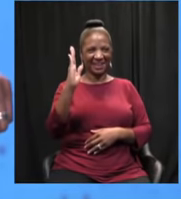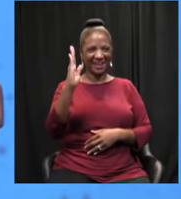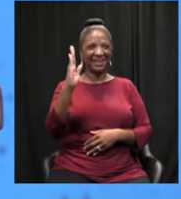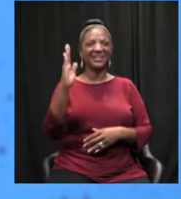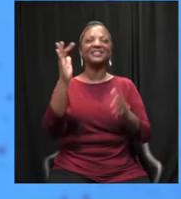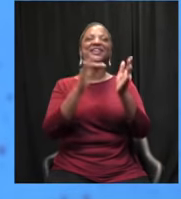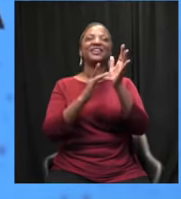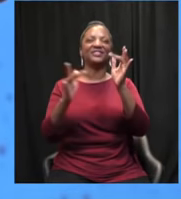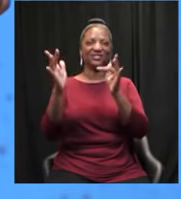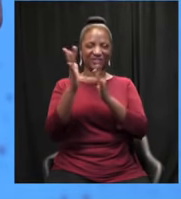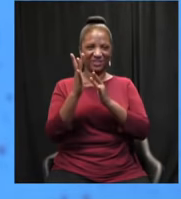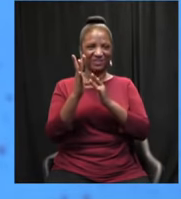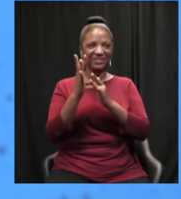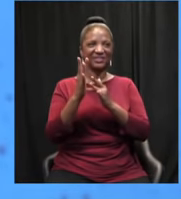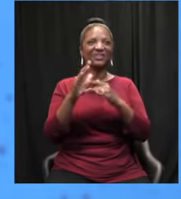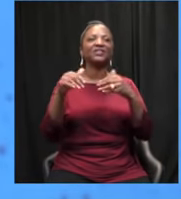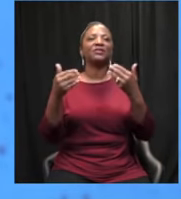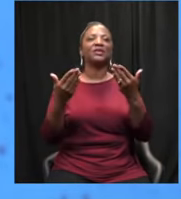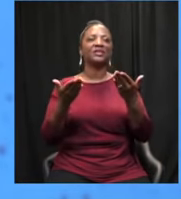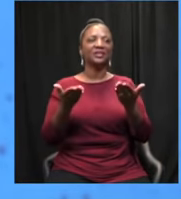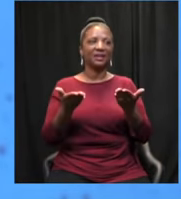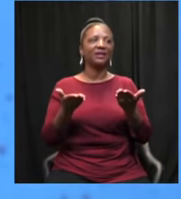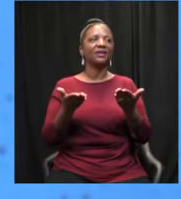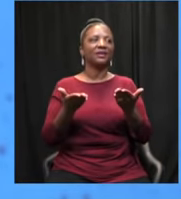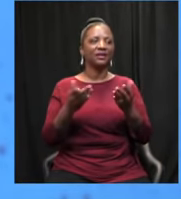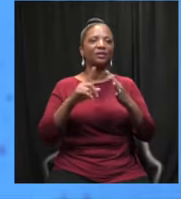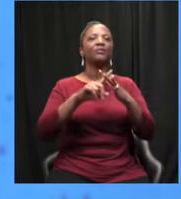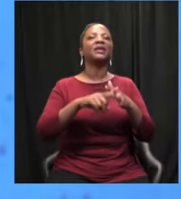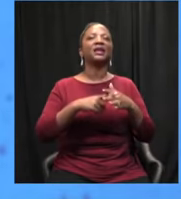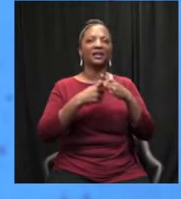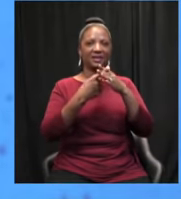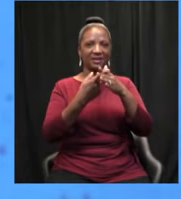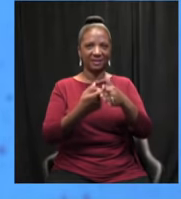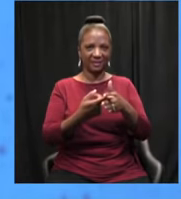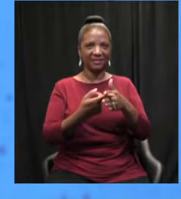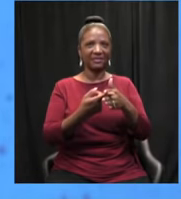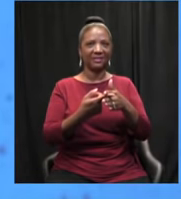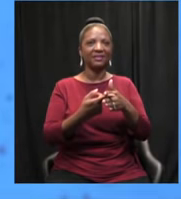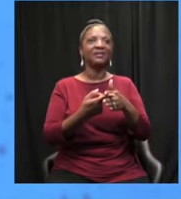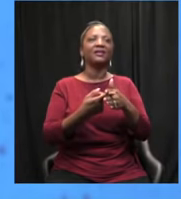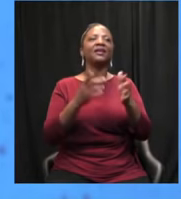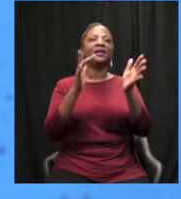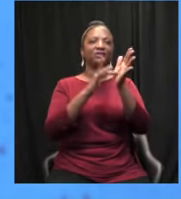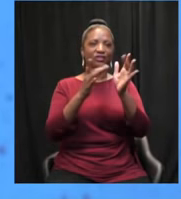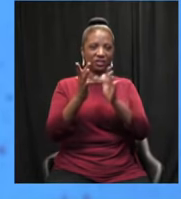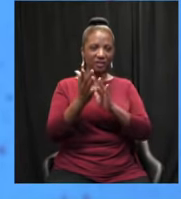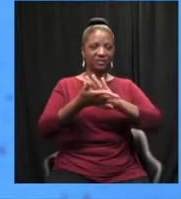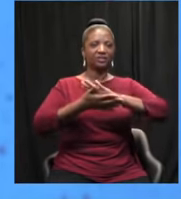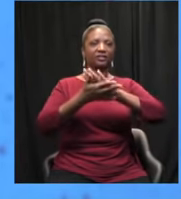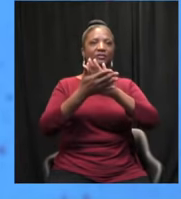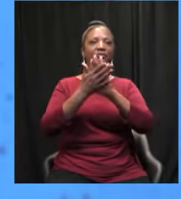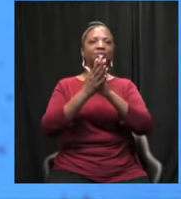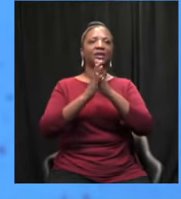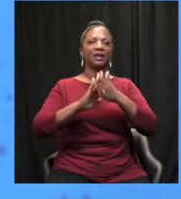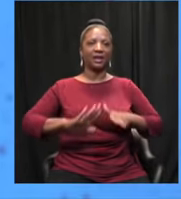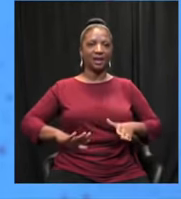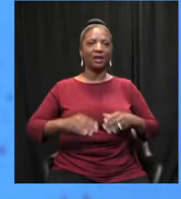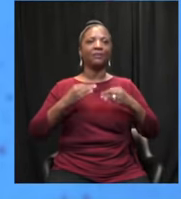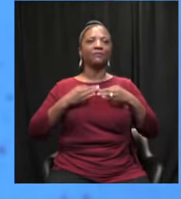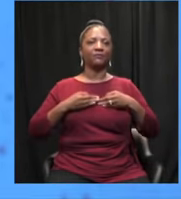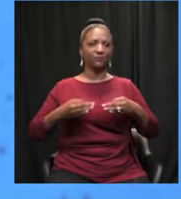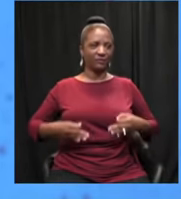was God. And 14 says, and the Word became flesh and dwelt among us. That Jesus was there at